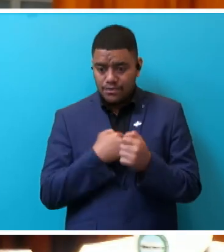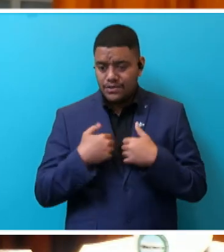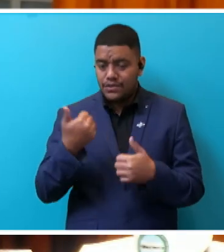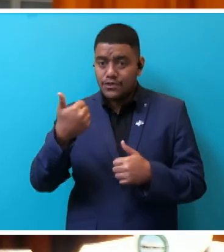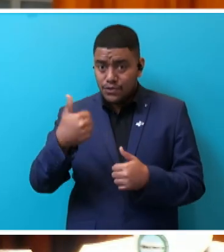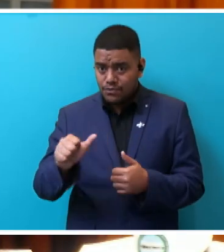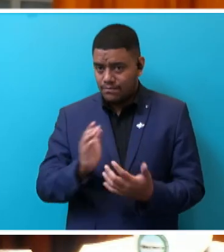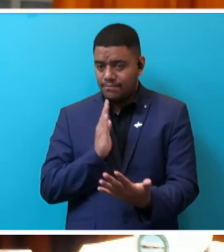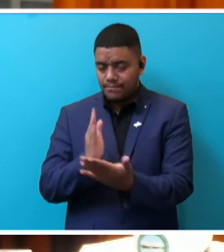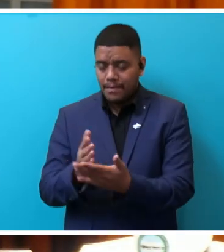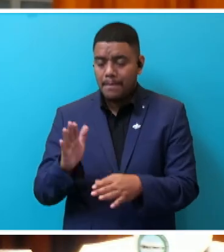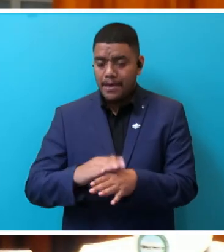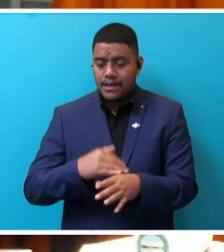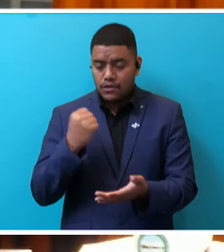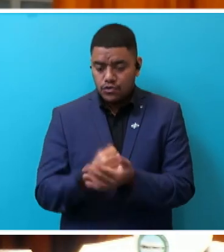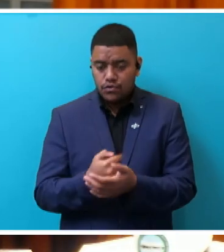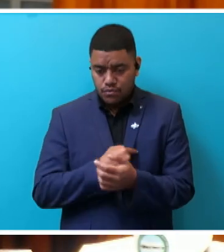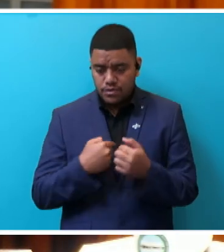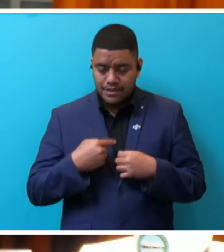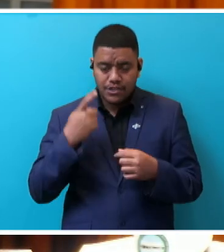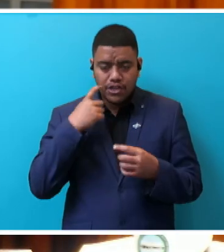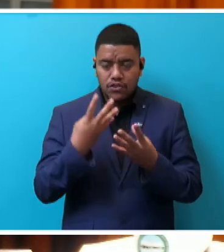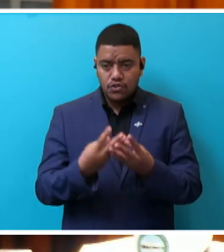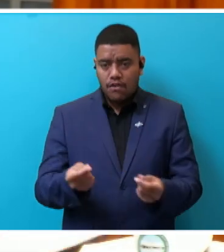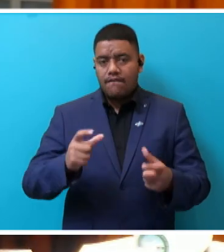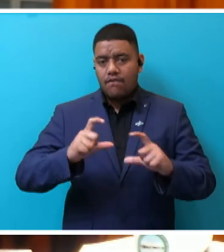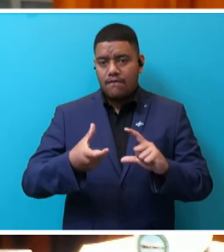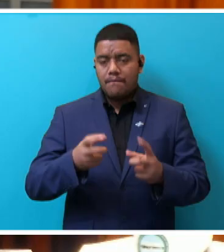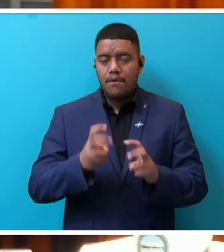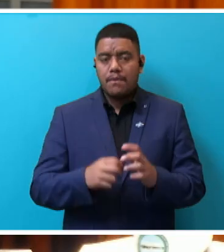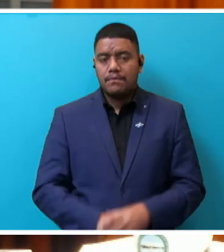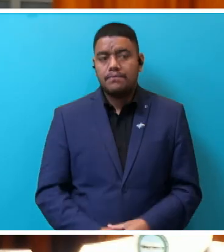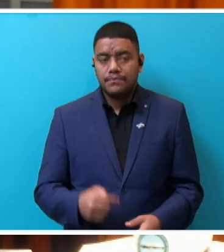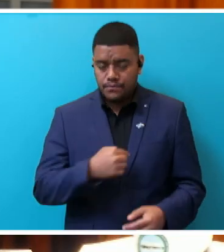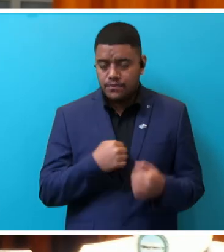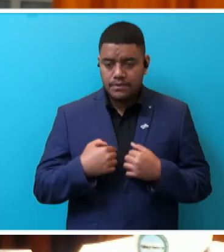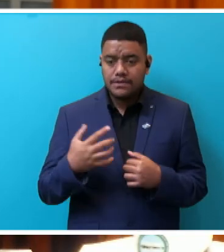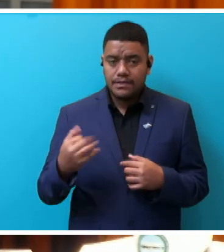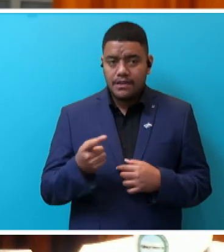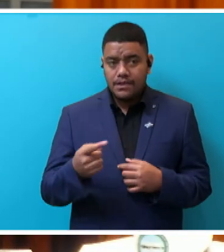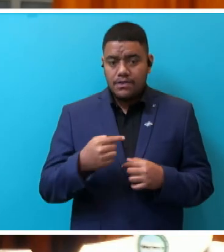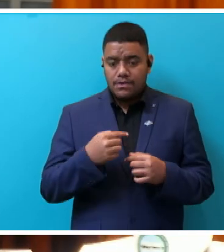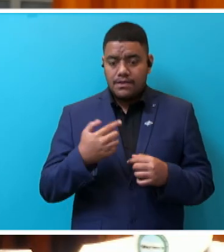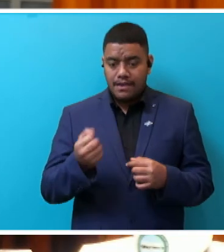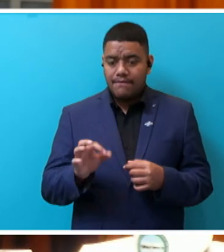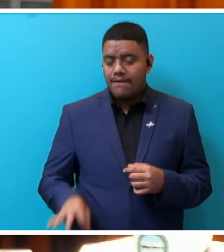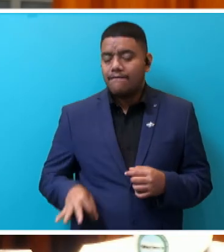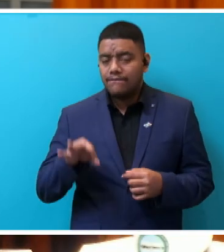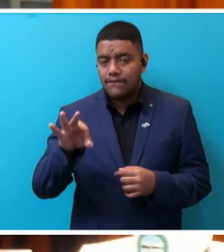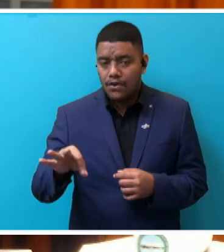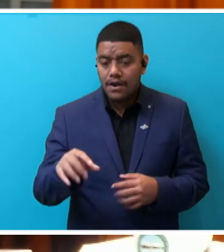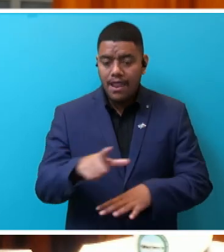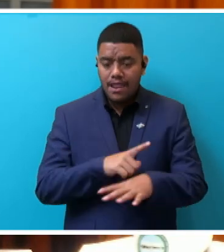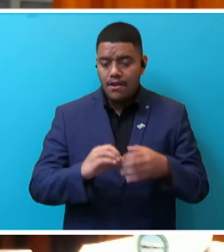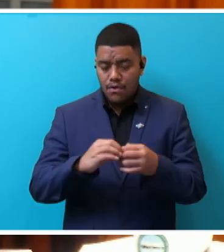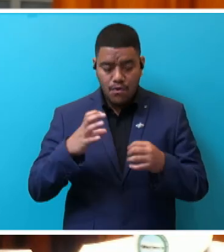usually take to make sure that we resolve conflicts. We take it that the gestures that we had afforded the landowning